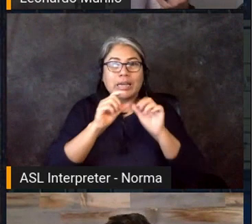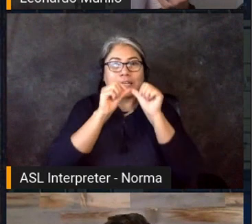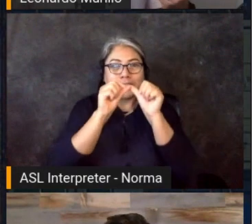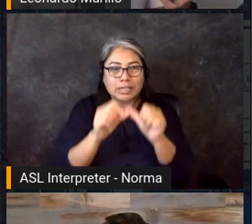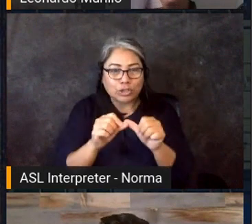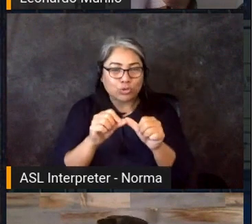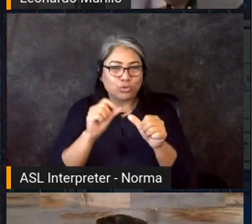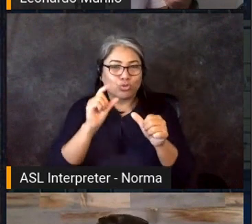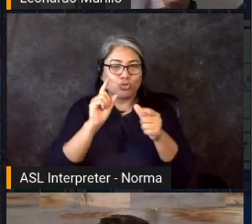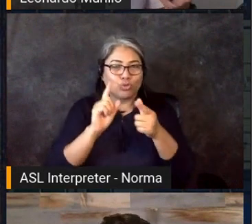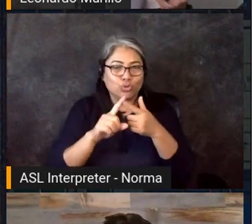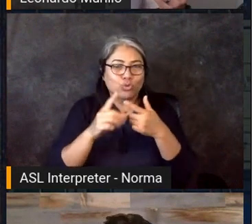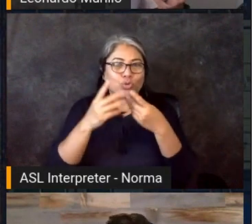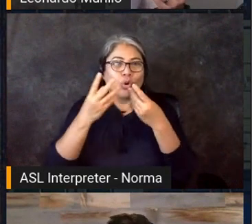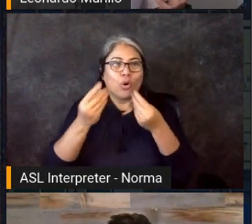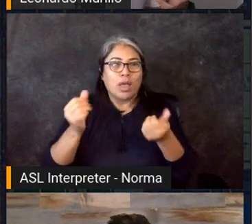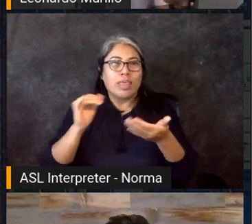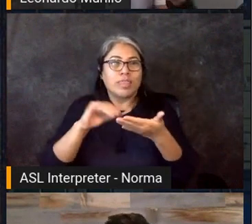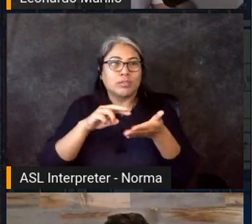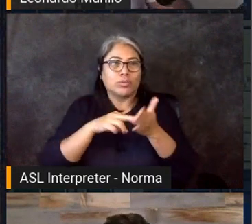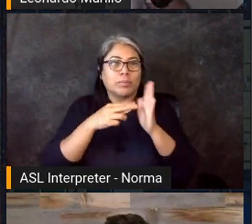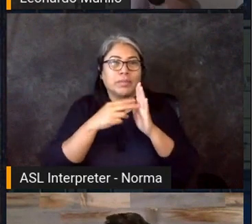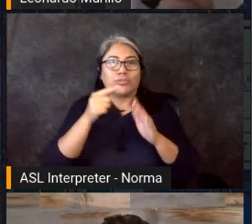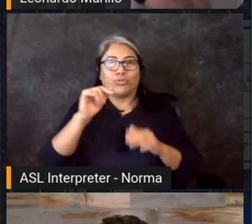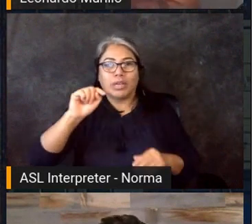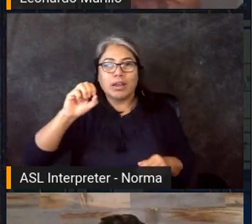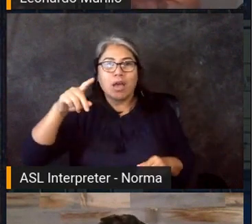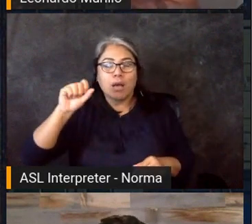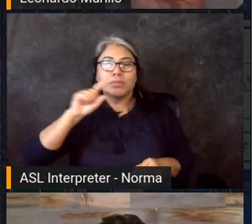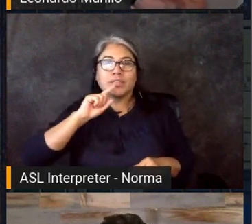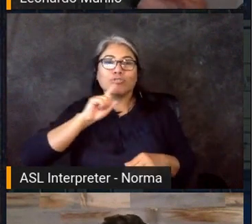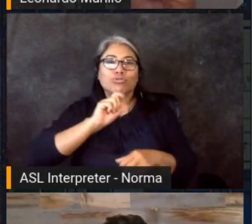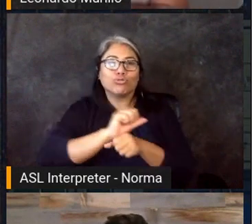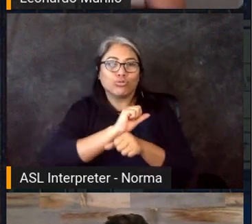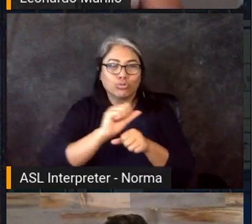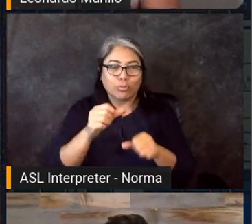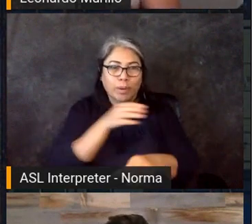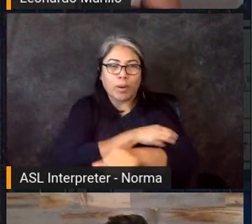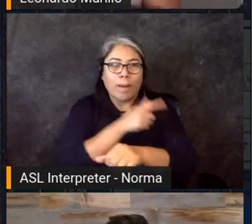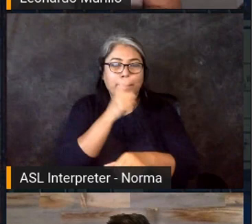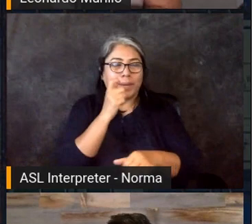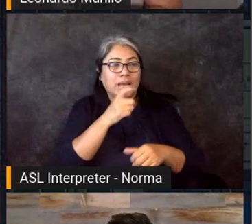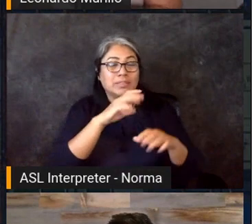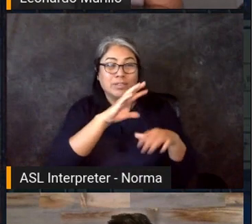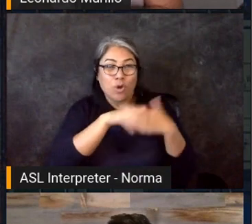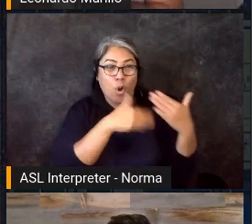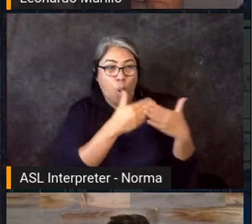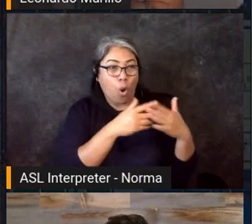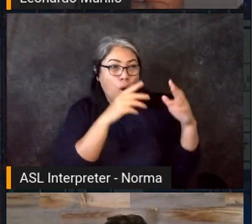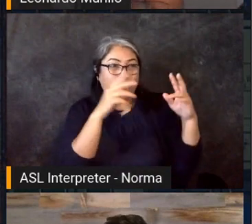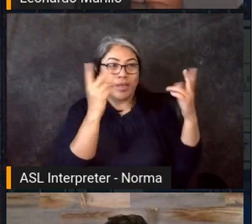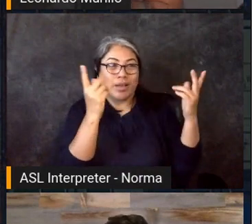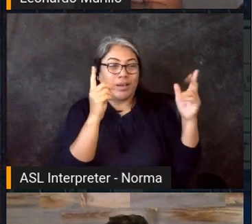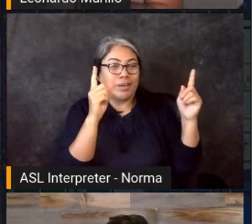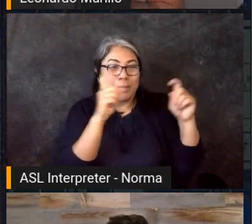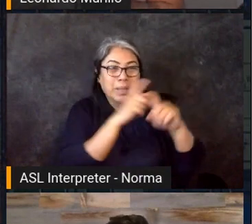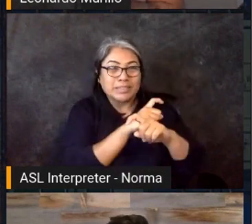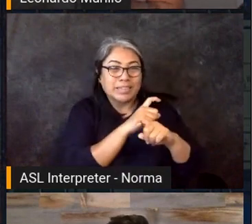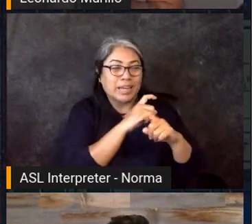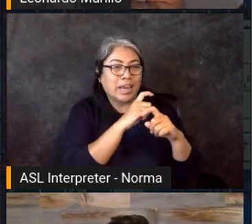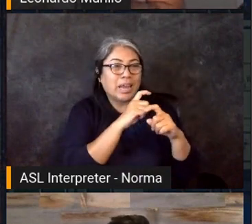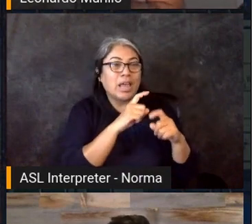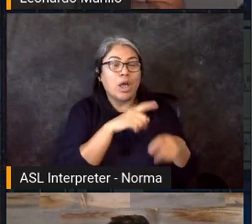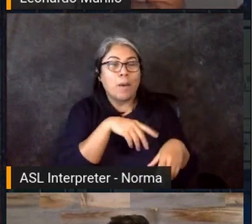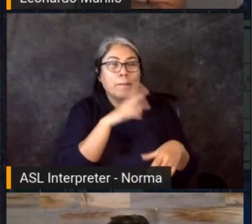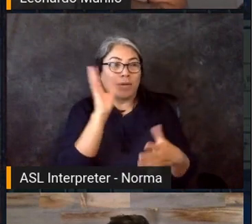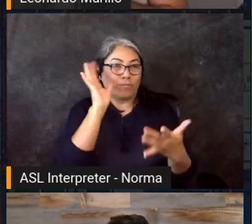gives GitOps its true powers, right? Because you're abstracting away all the complexity of reaching